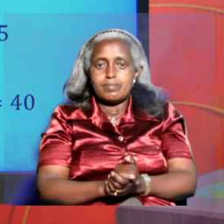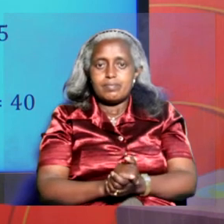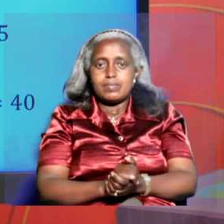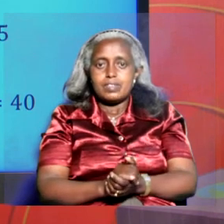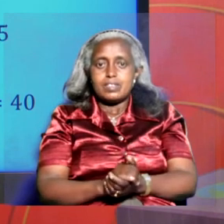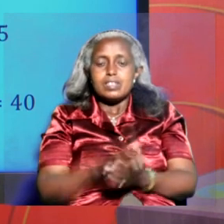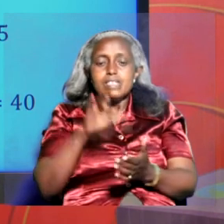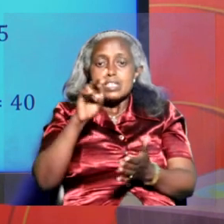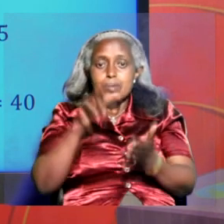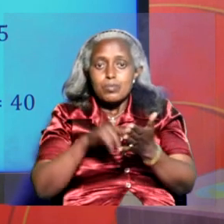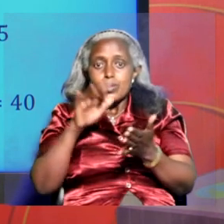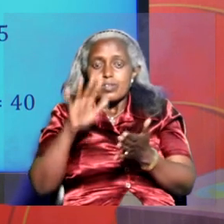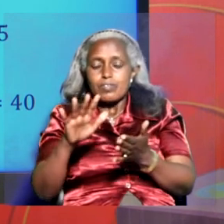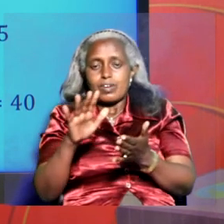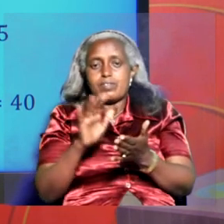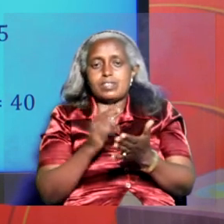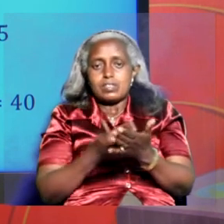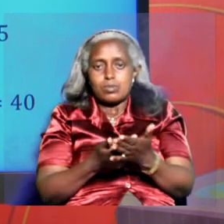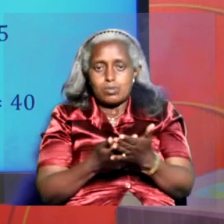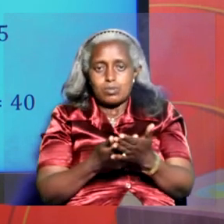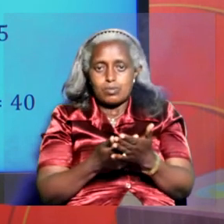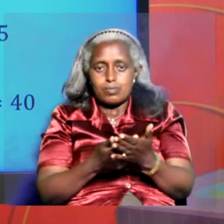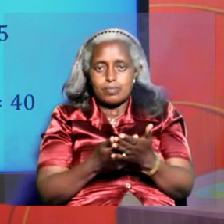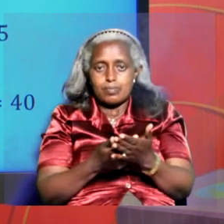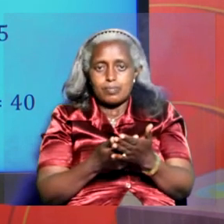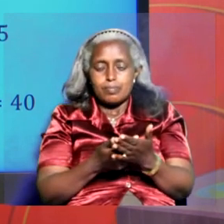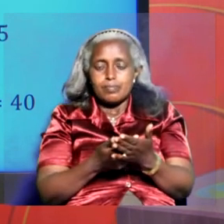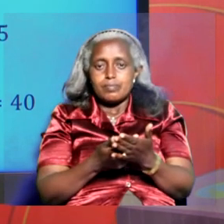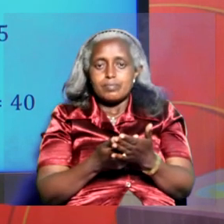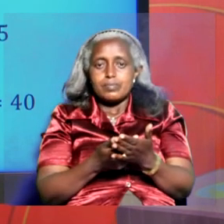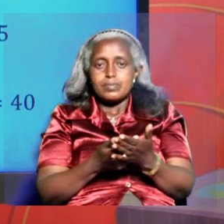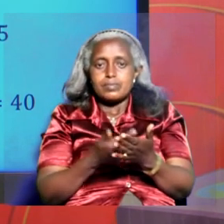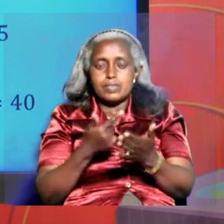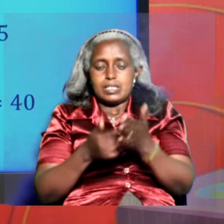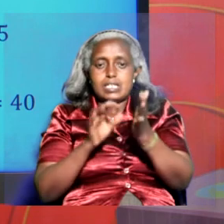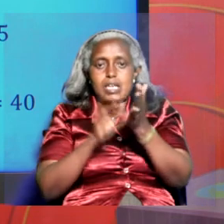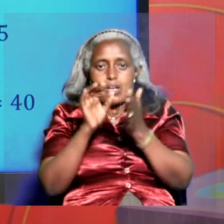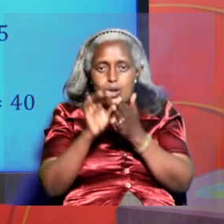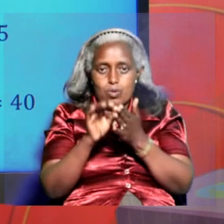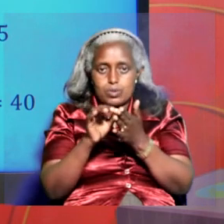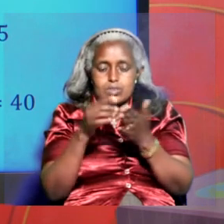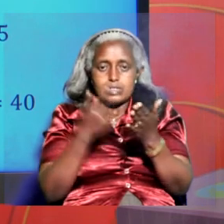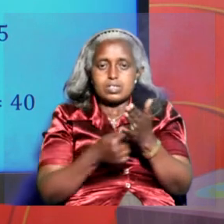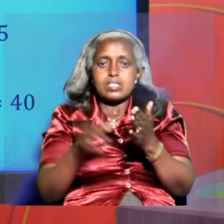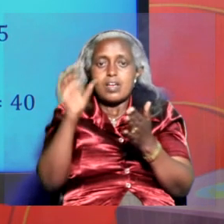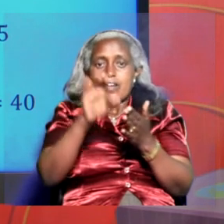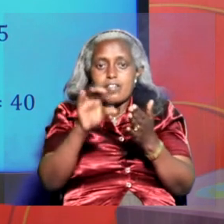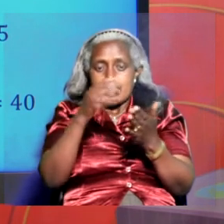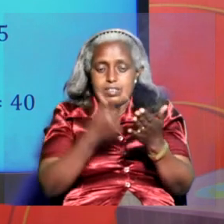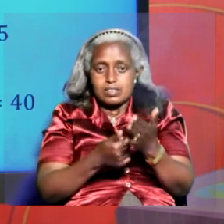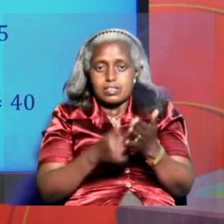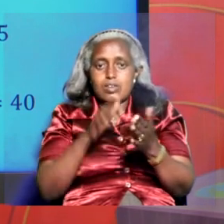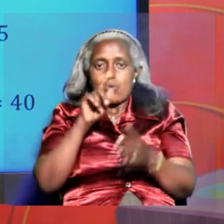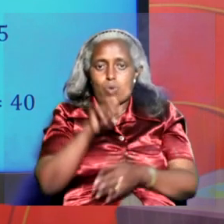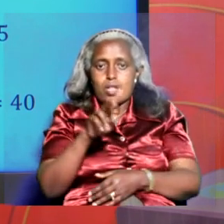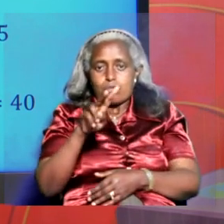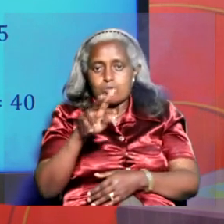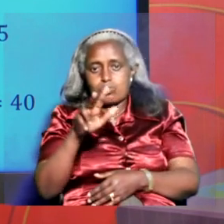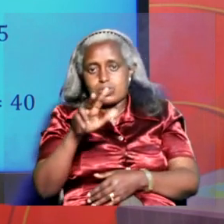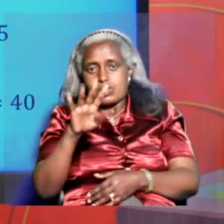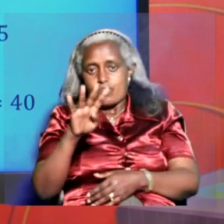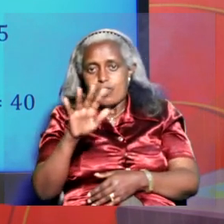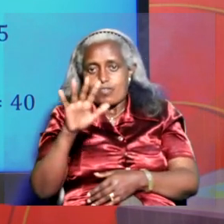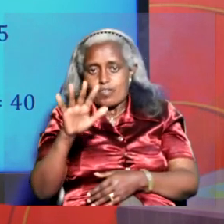7.5. The 7.5 item. So, let's count. Let's find this item here. 1, 2,